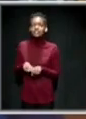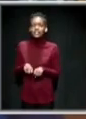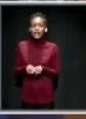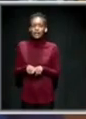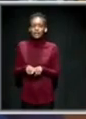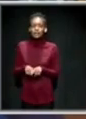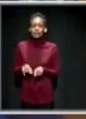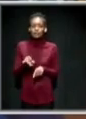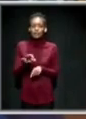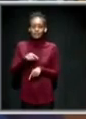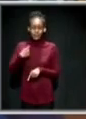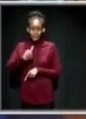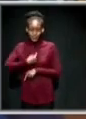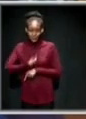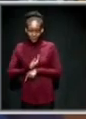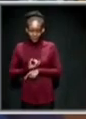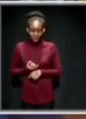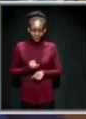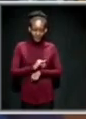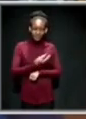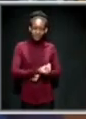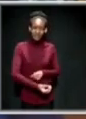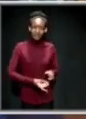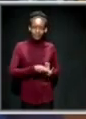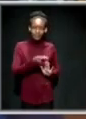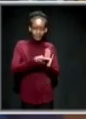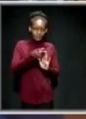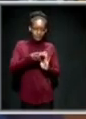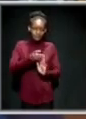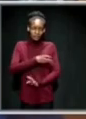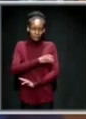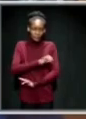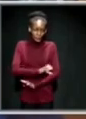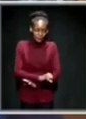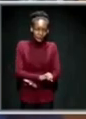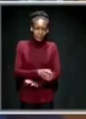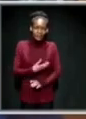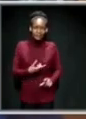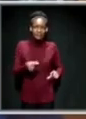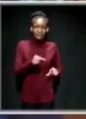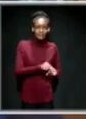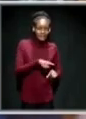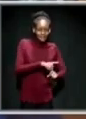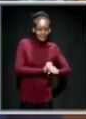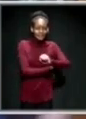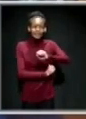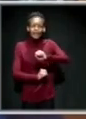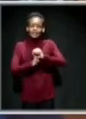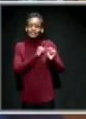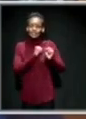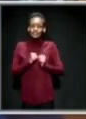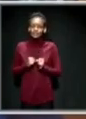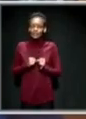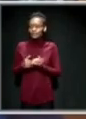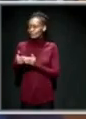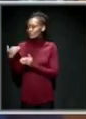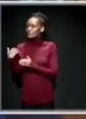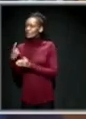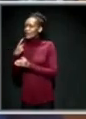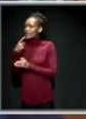in early childhood development, we are building a strong foundation. Someone earlier mentioned